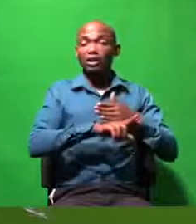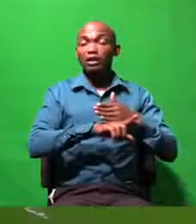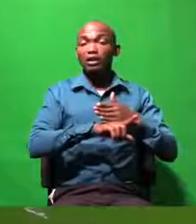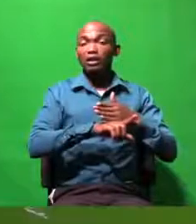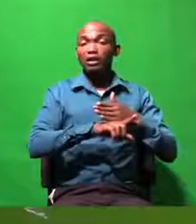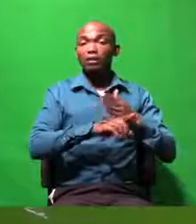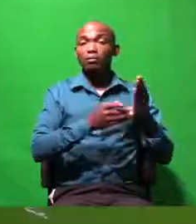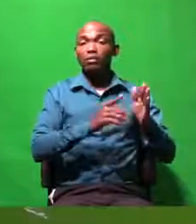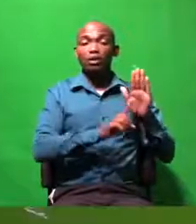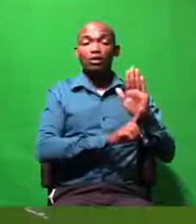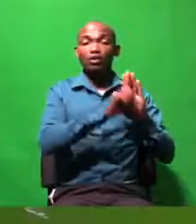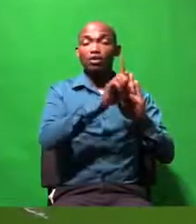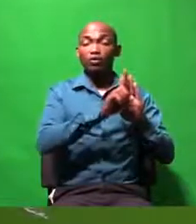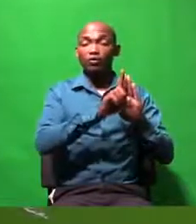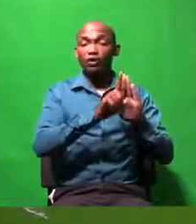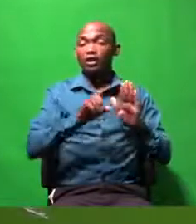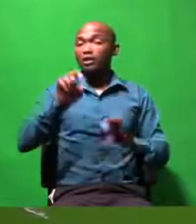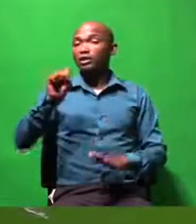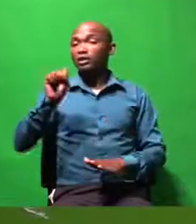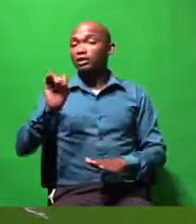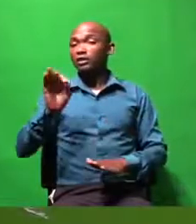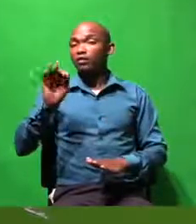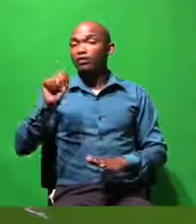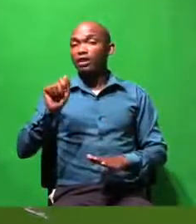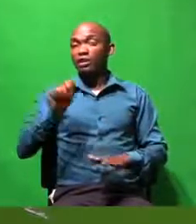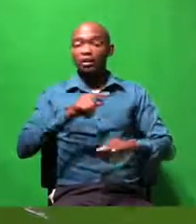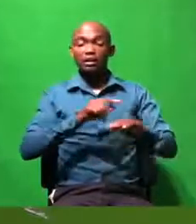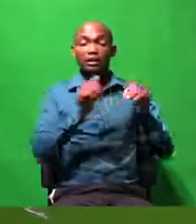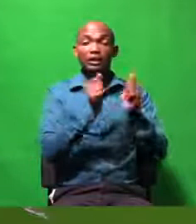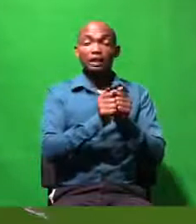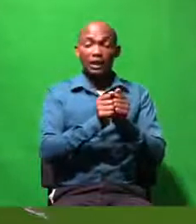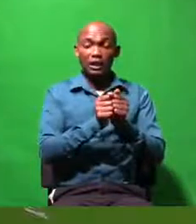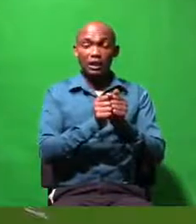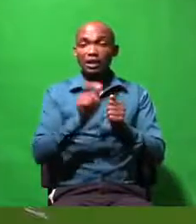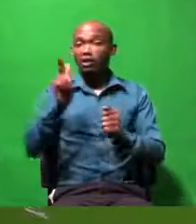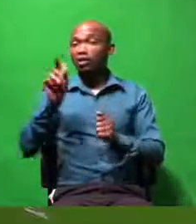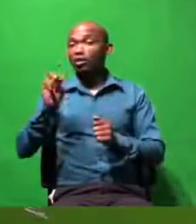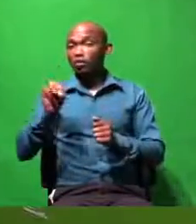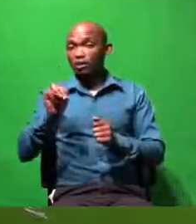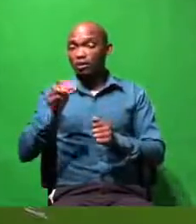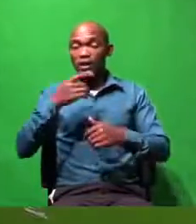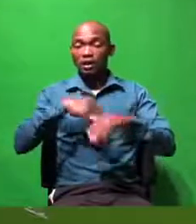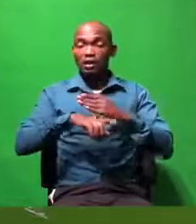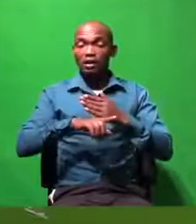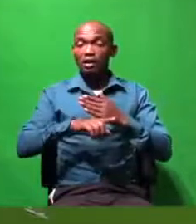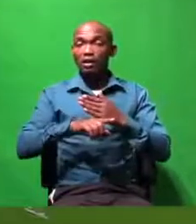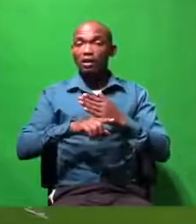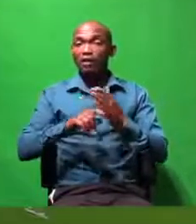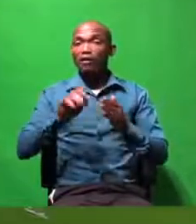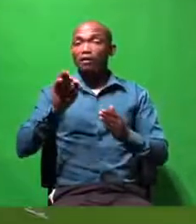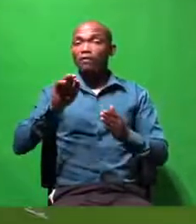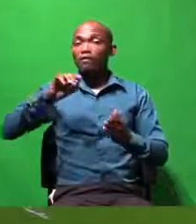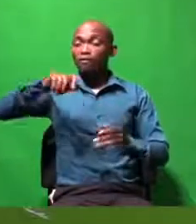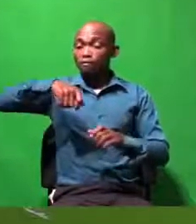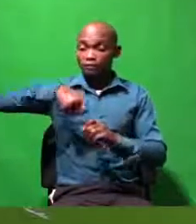northern hemisphere, but there is 10 kilometers from the known or from the fixed point.